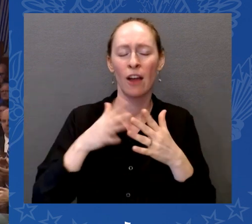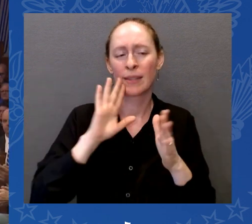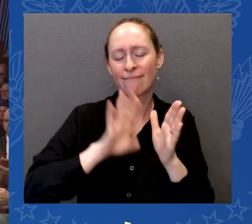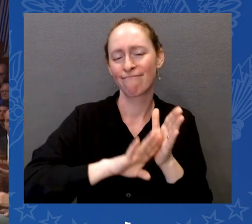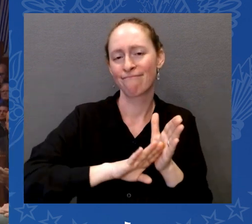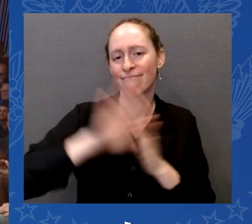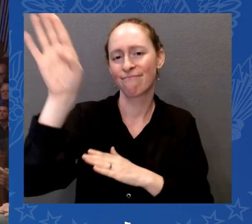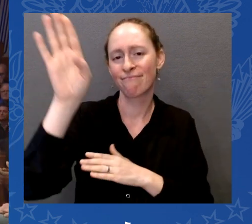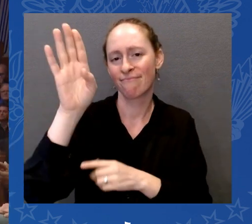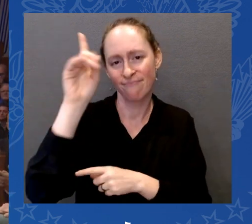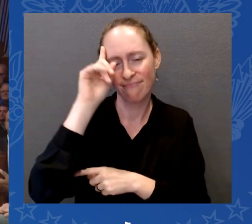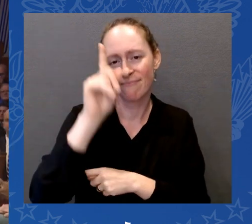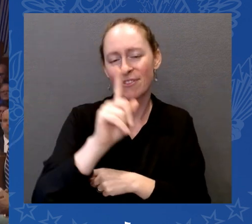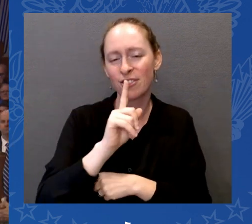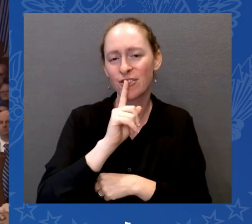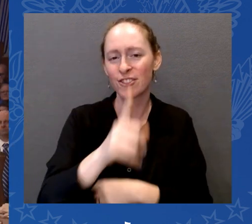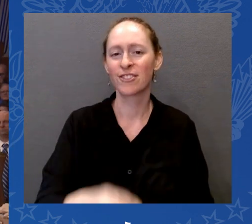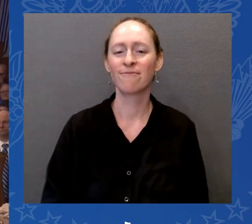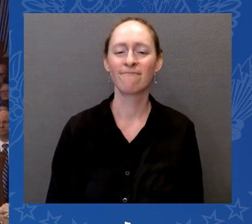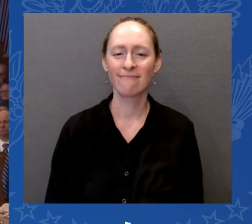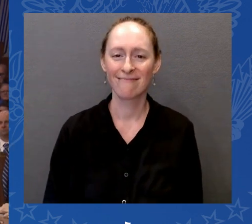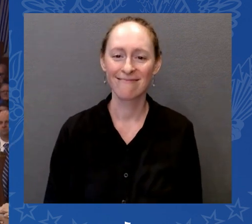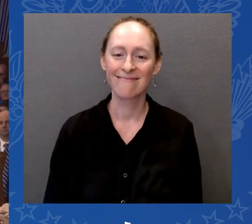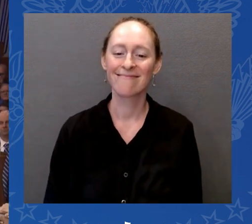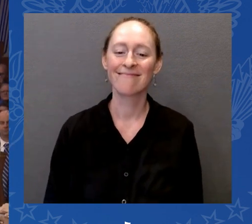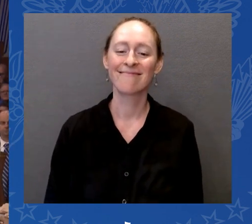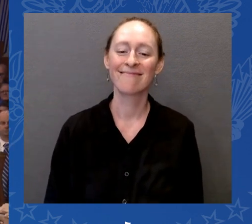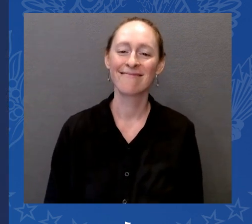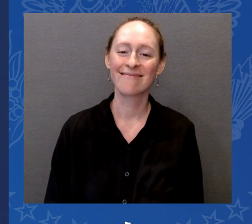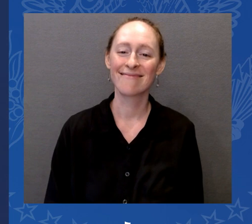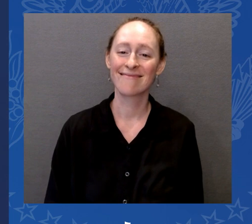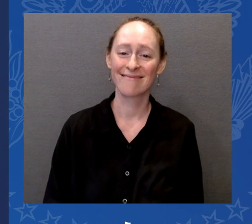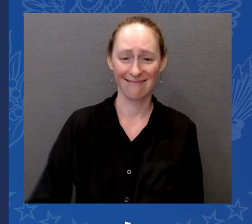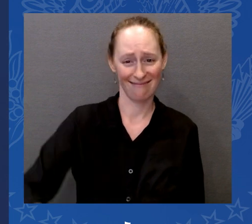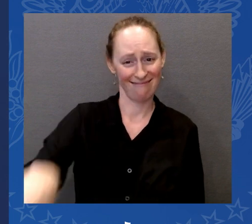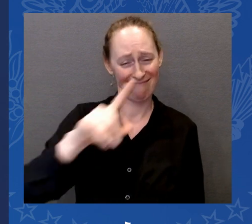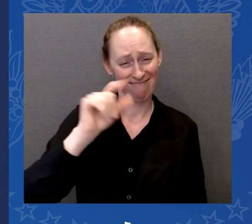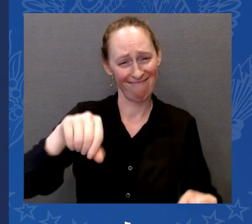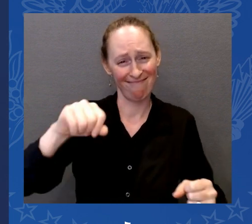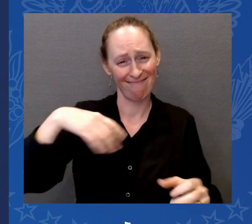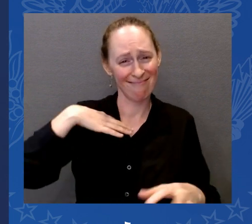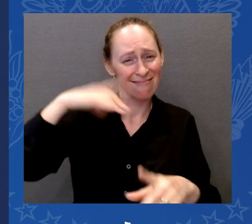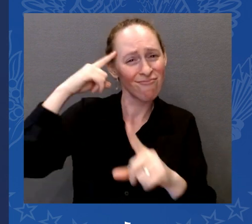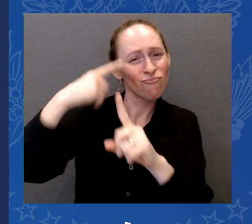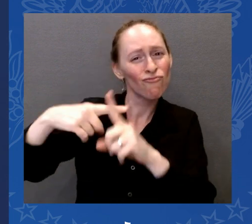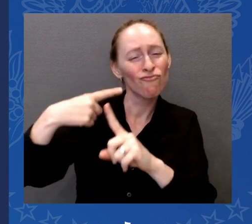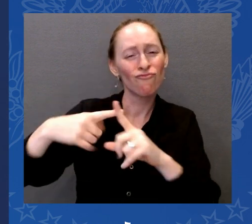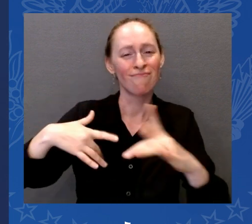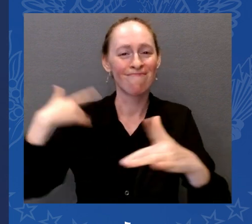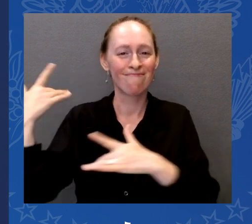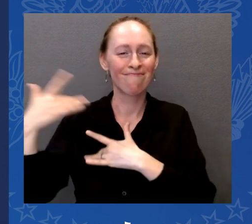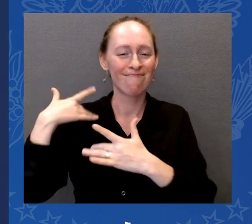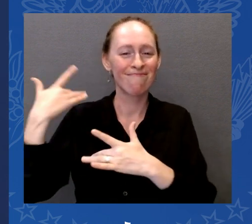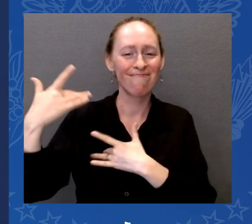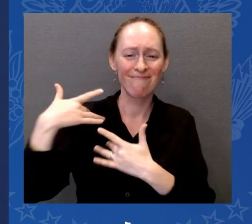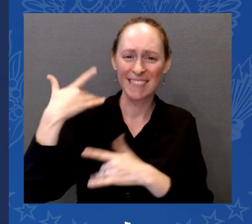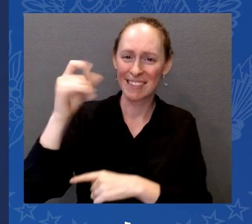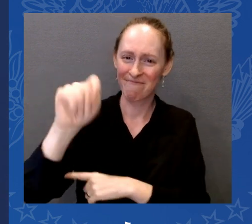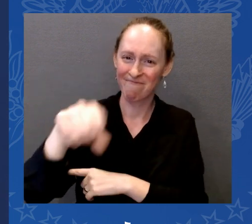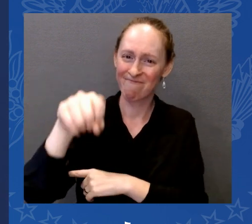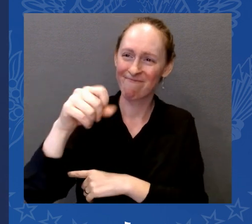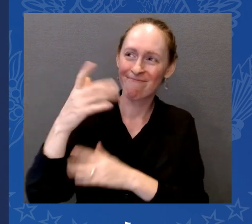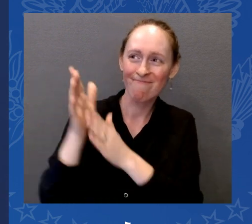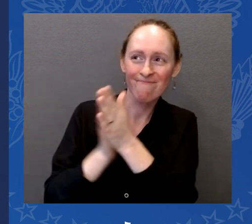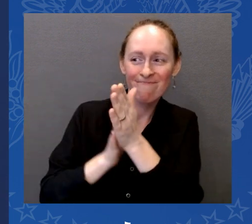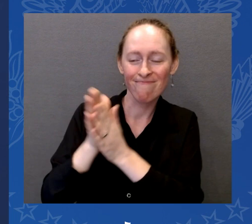that should give us a sense of optimism and hope about who we are as a nation, and it's part of a broader story about an economy we're building and